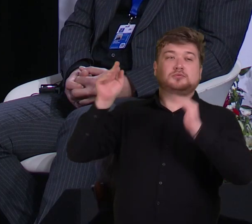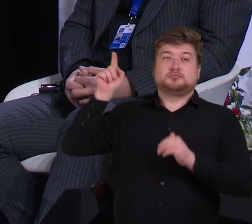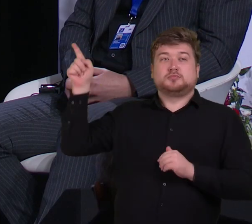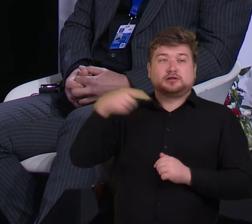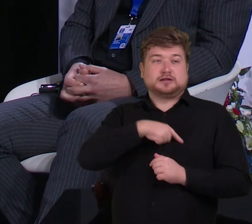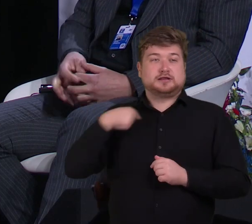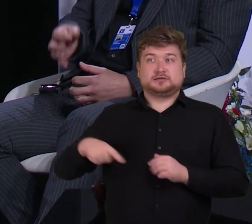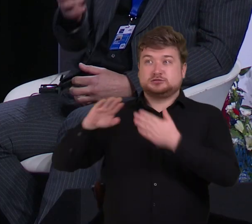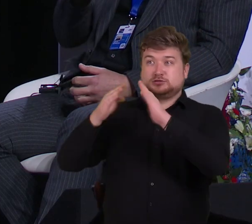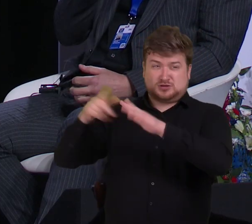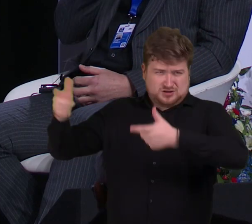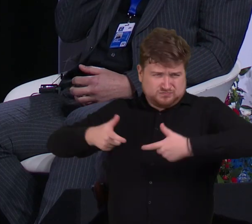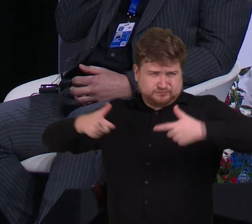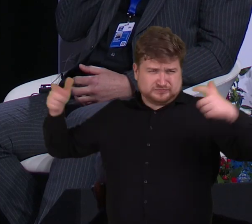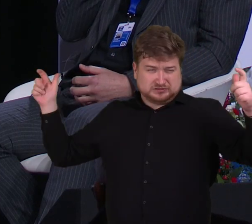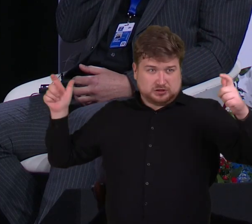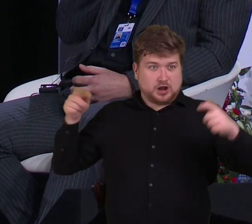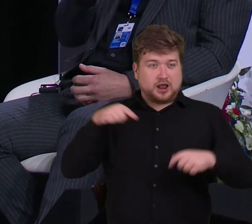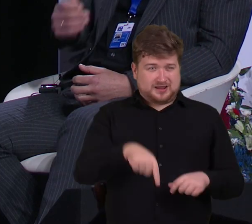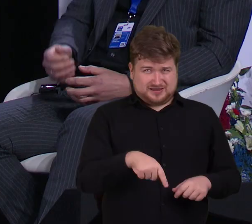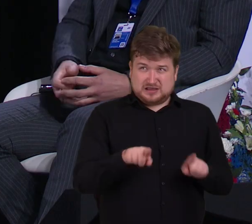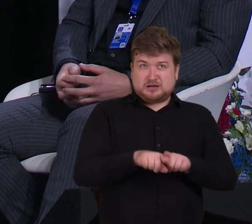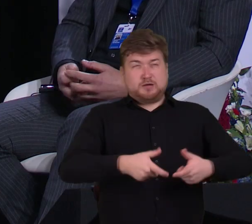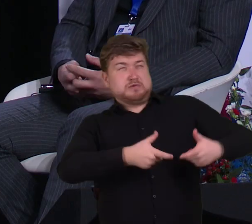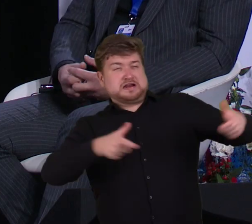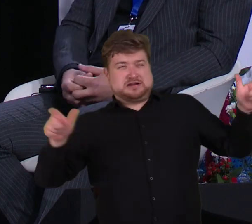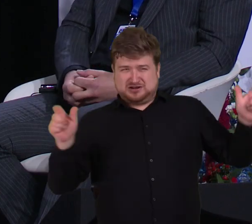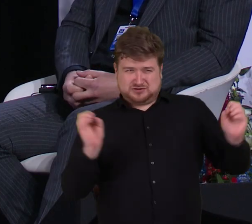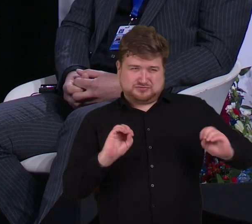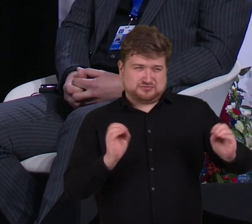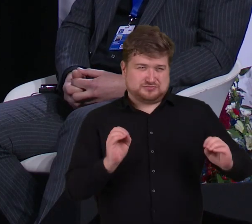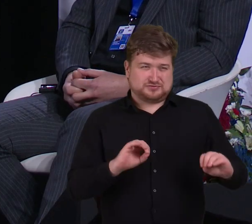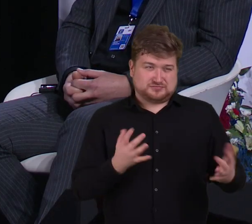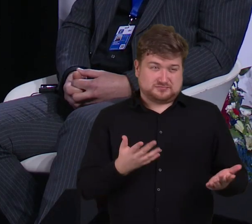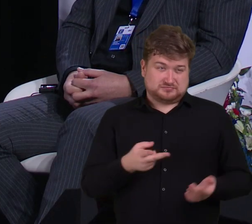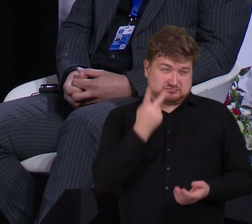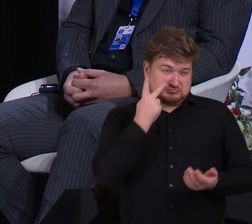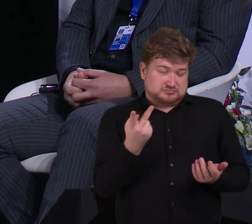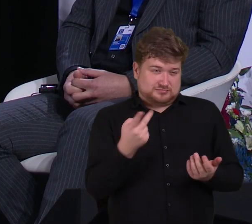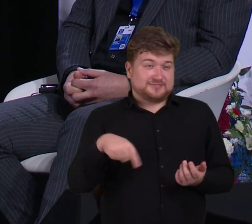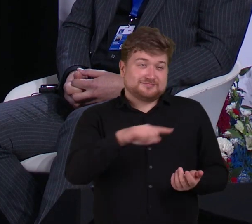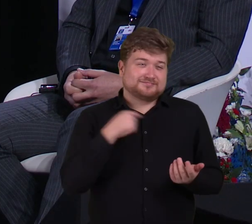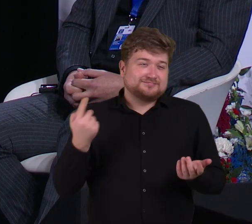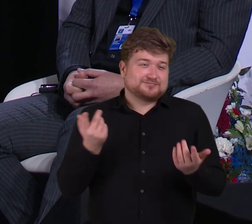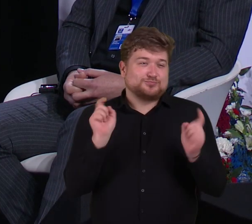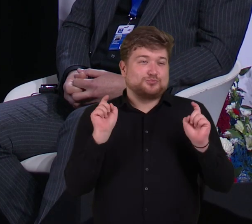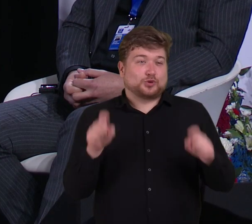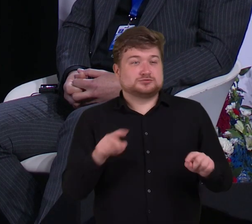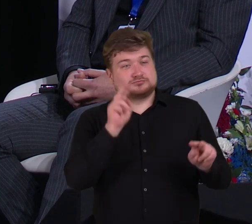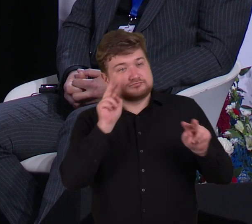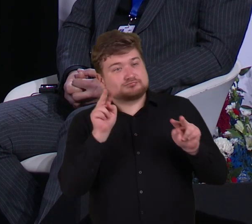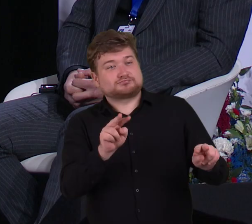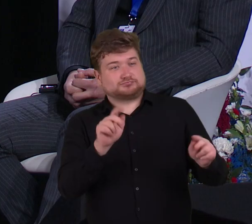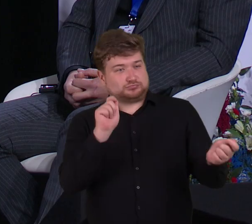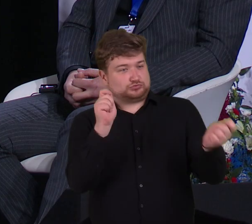many people as we have there in cities. So we have to switch the focus to the functional urban area. And how you